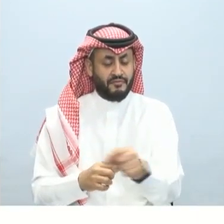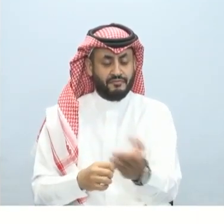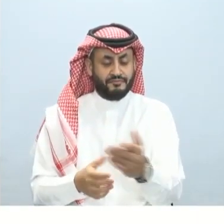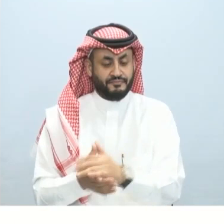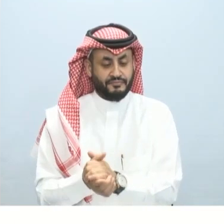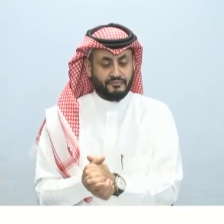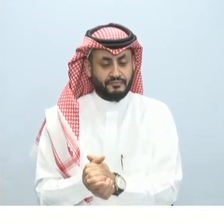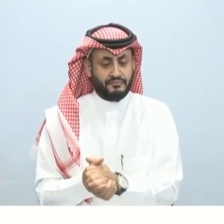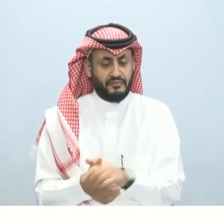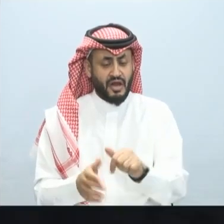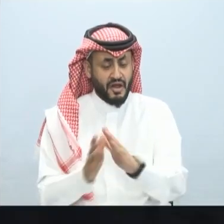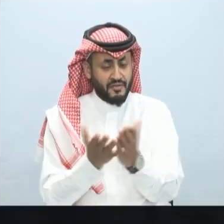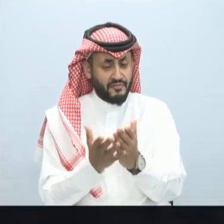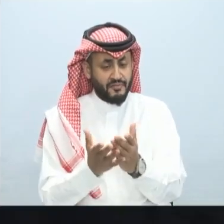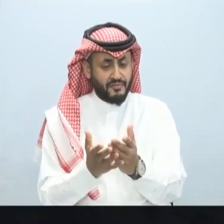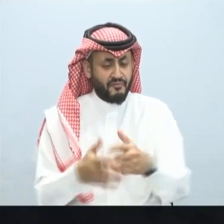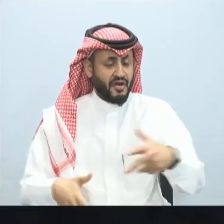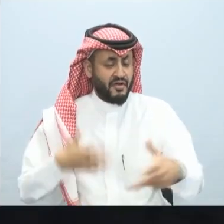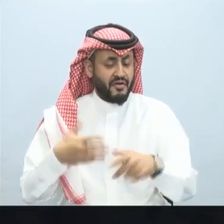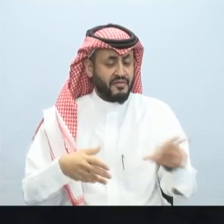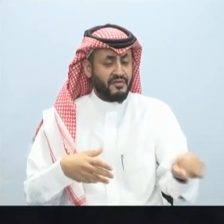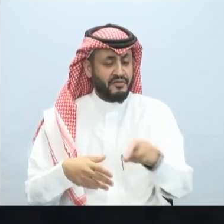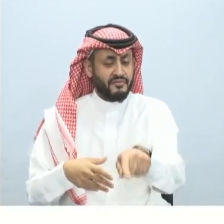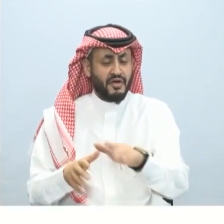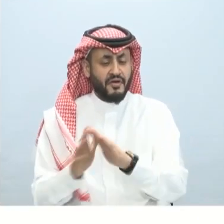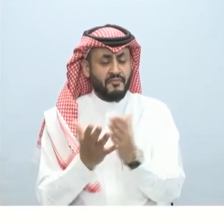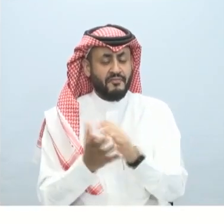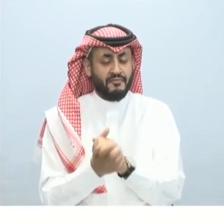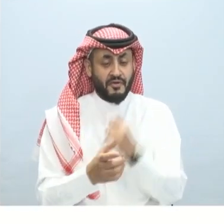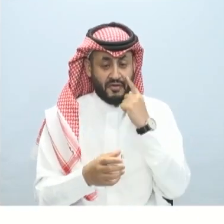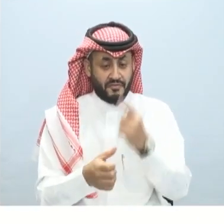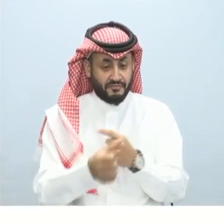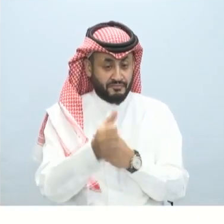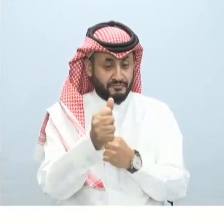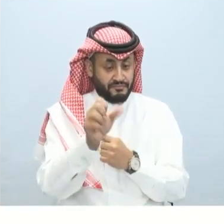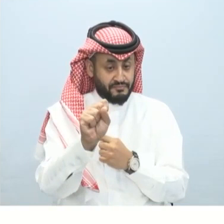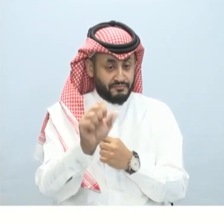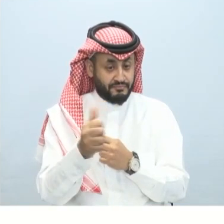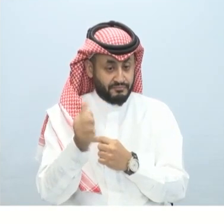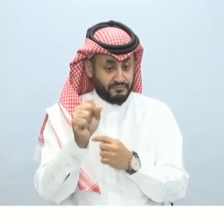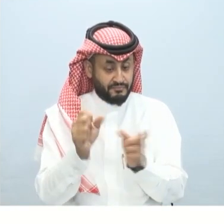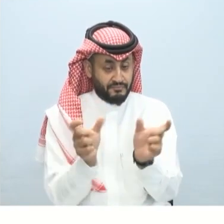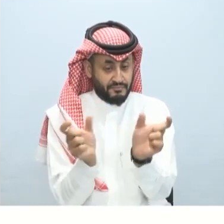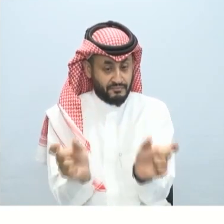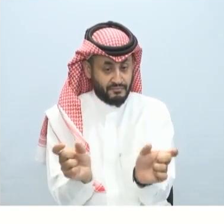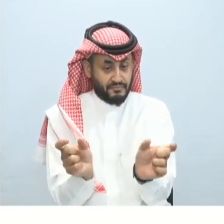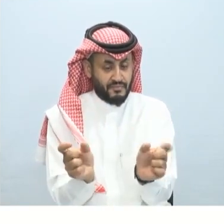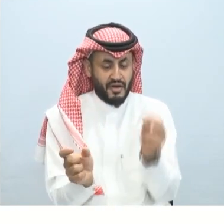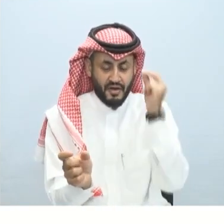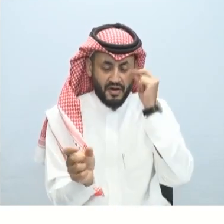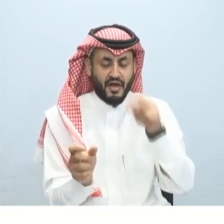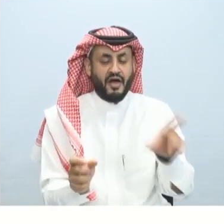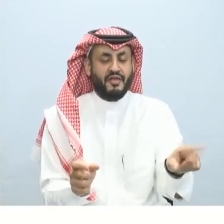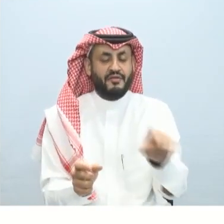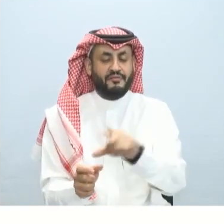interesting as yours. You can see that we have here the subject, my book, verb to be is, as interesting, the adjective